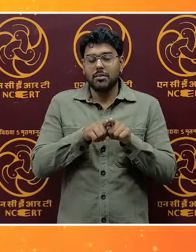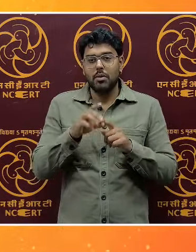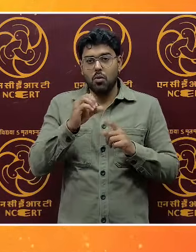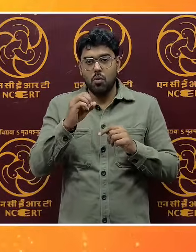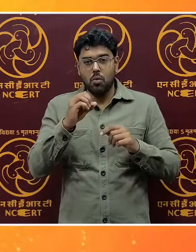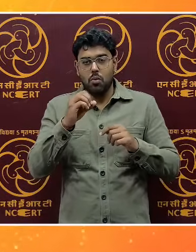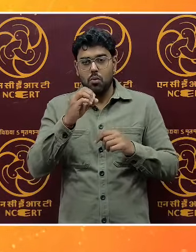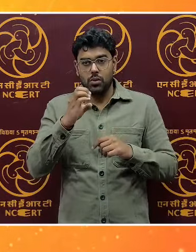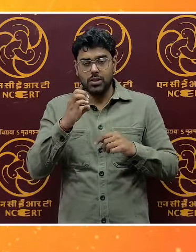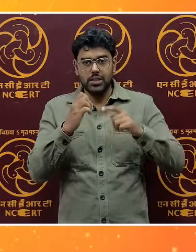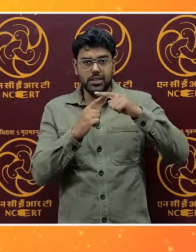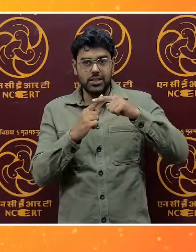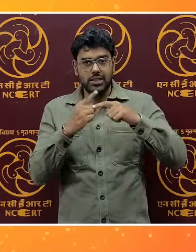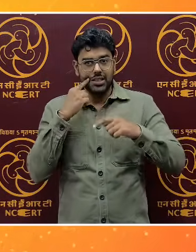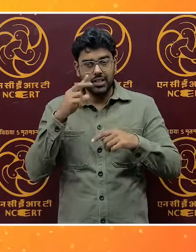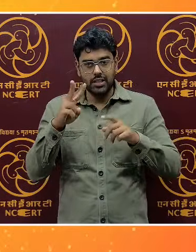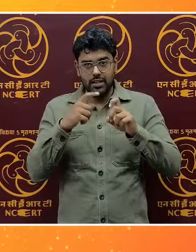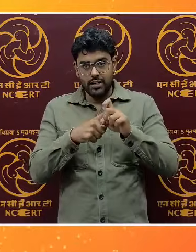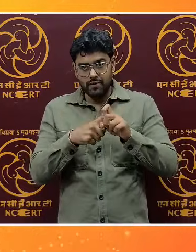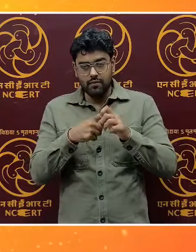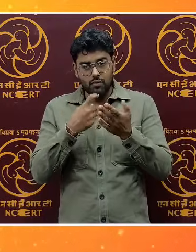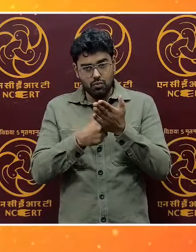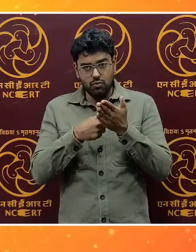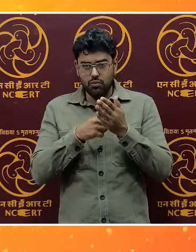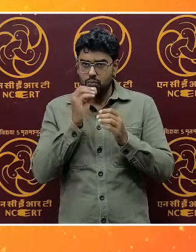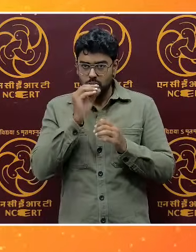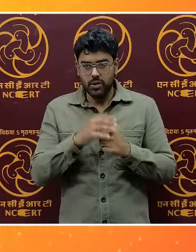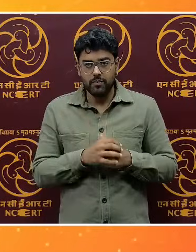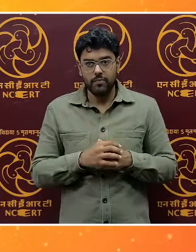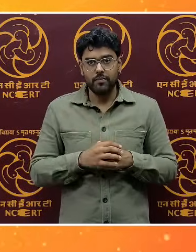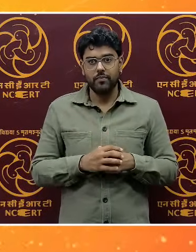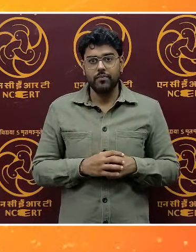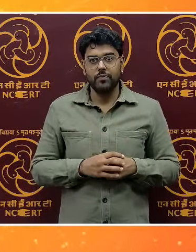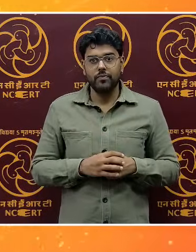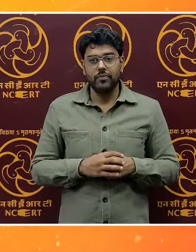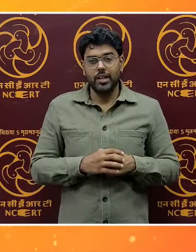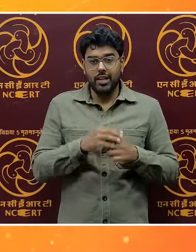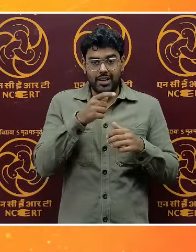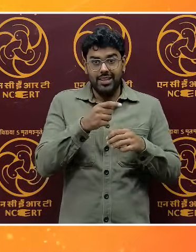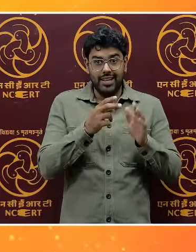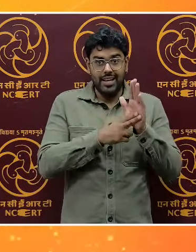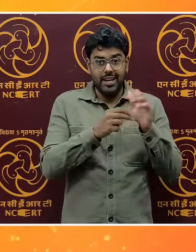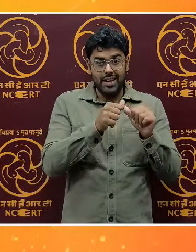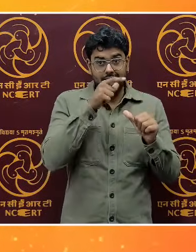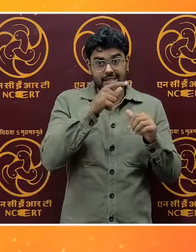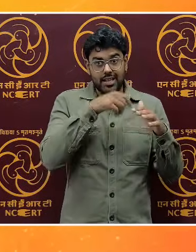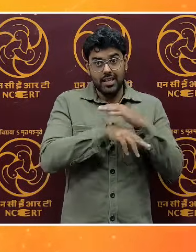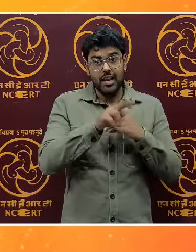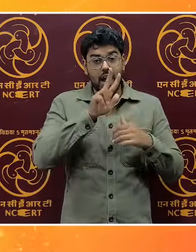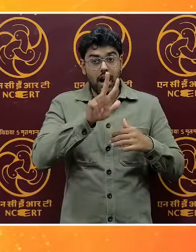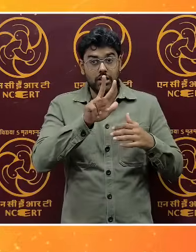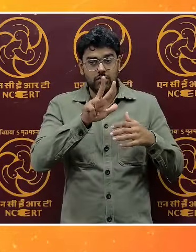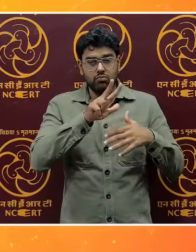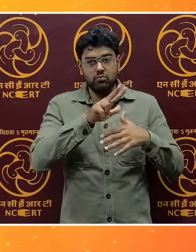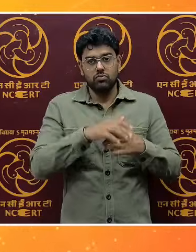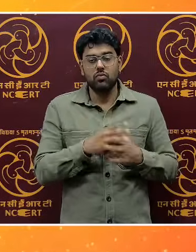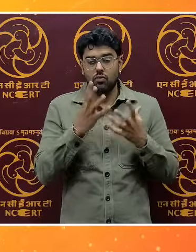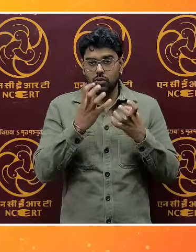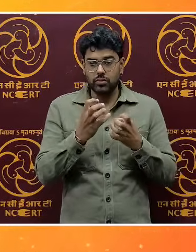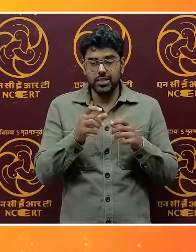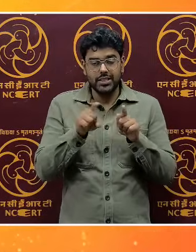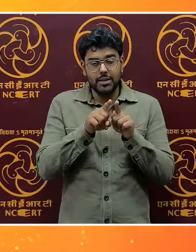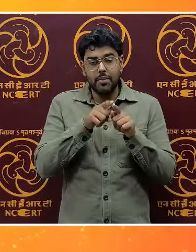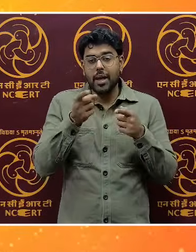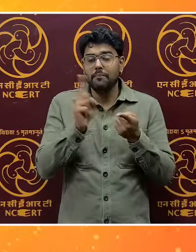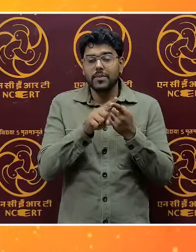that element has to have 8 electrons in the outermost shell. Yes, 8 electrons in the outermost shell. So what exactly happen